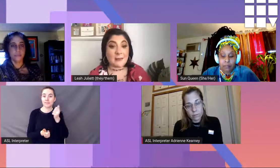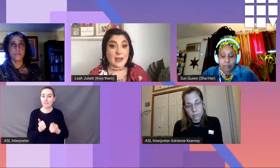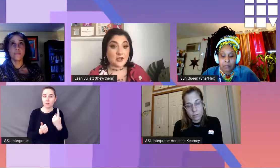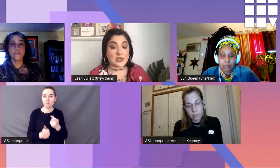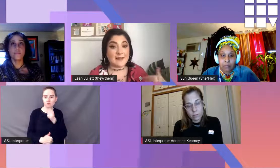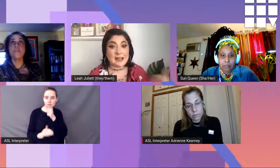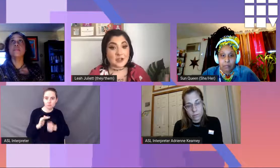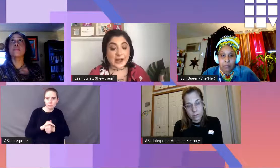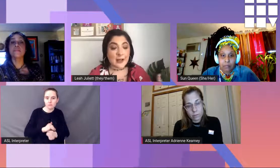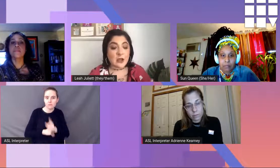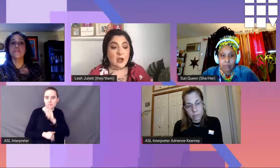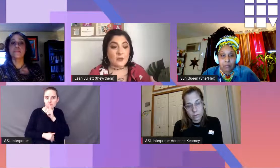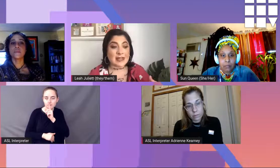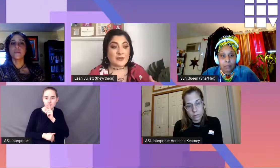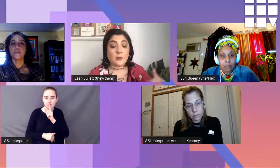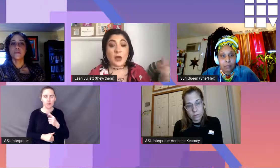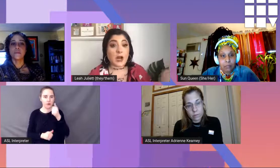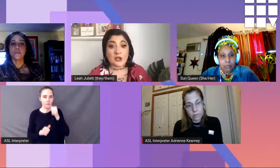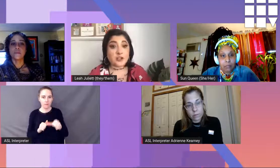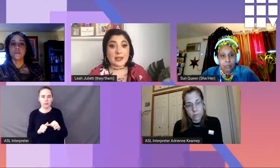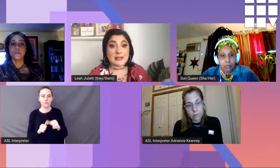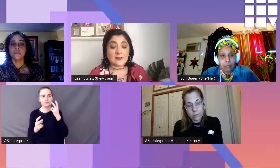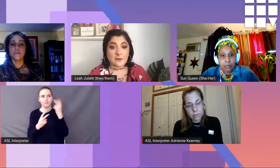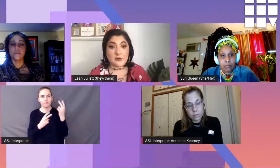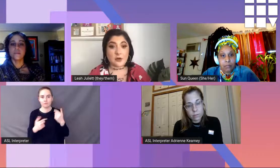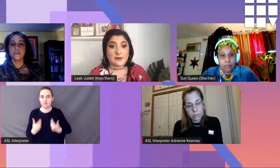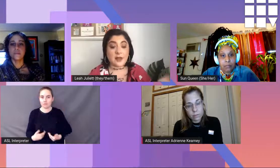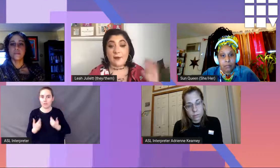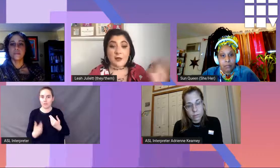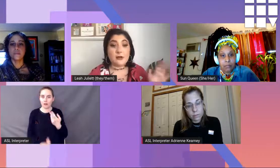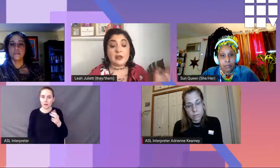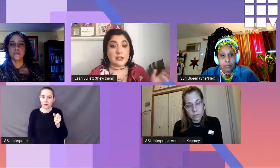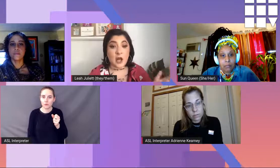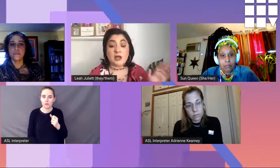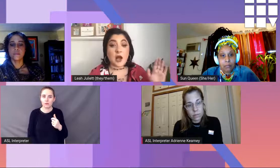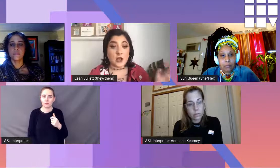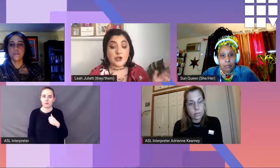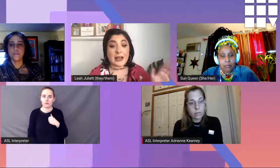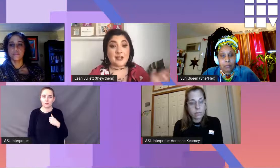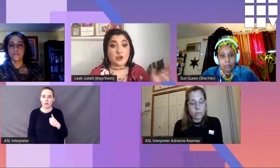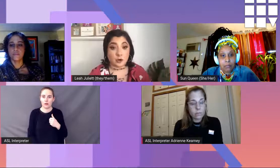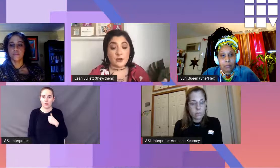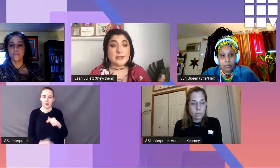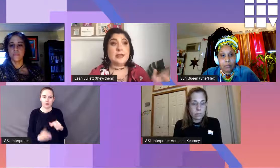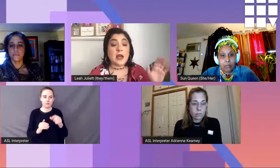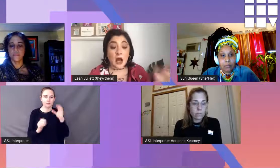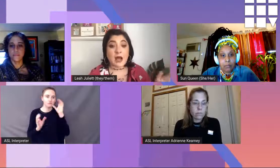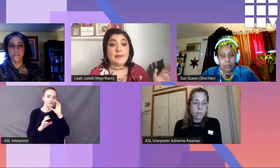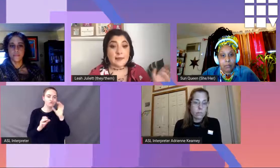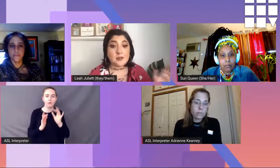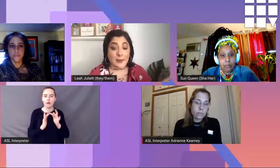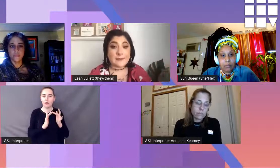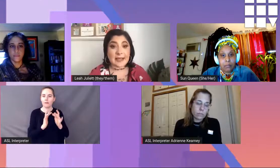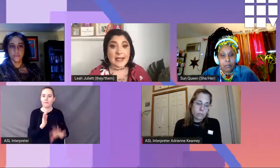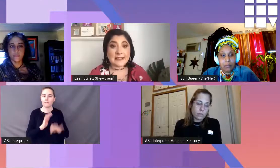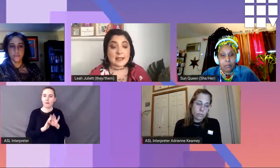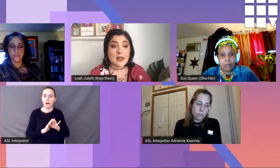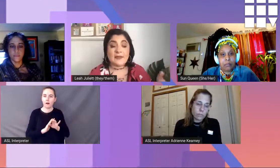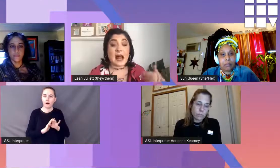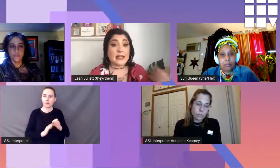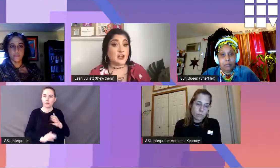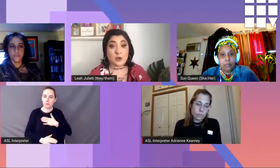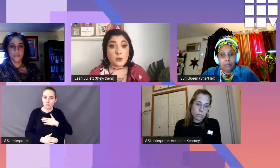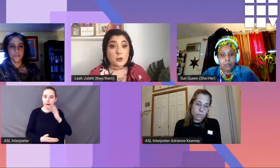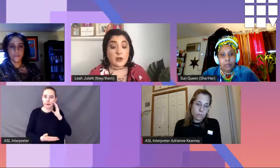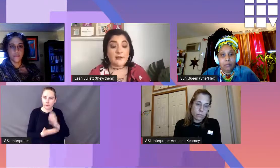my naked pictures on the internet was that there were hundreds of photos of other young underage girls on these websites